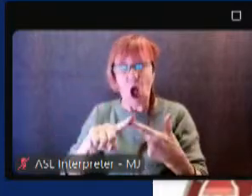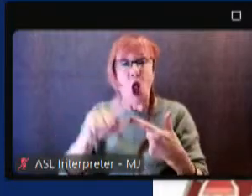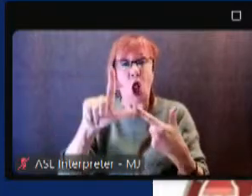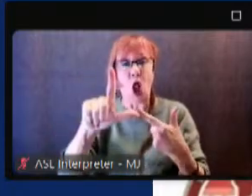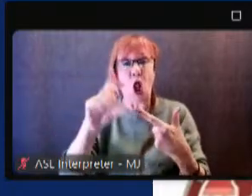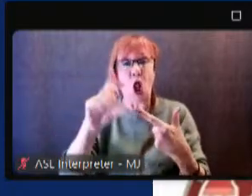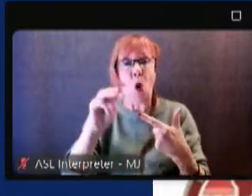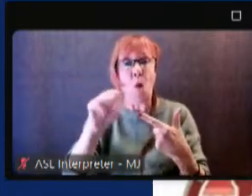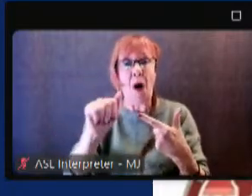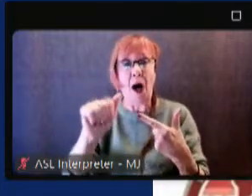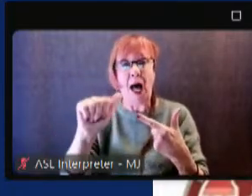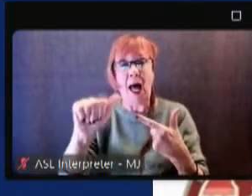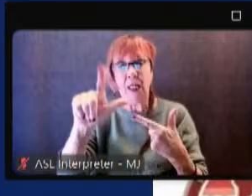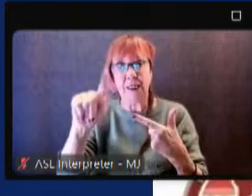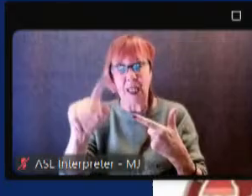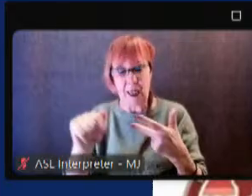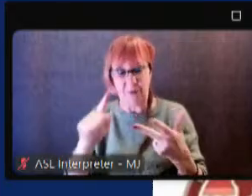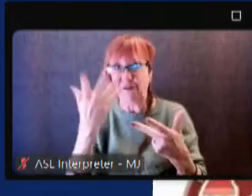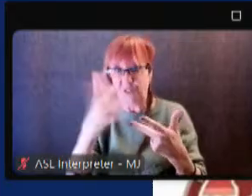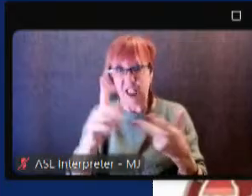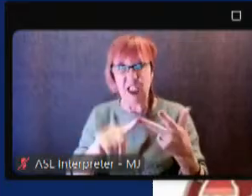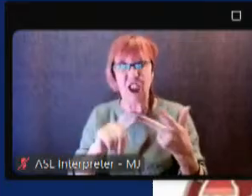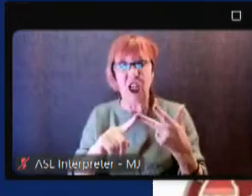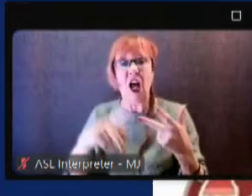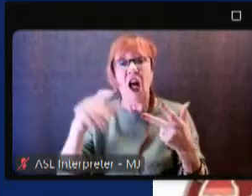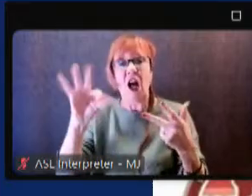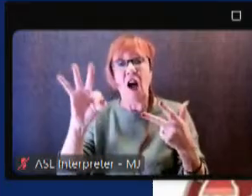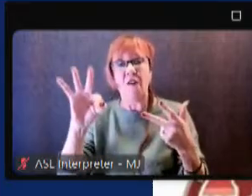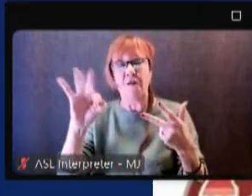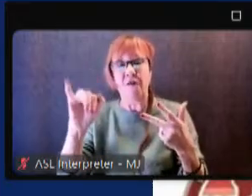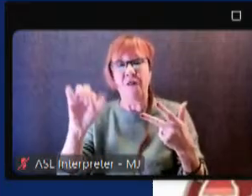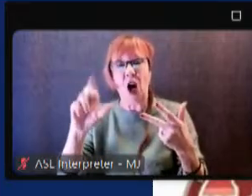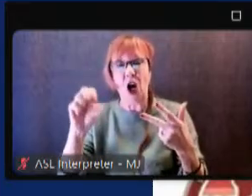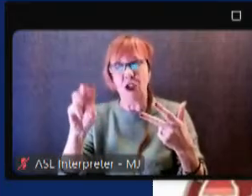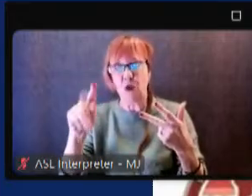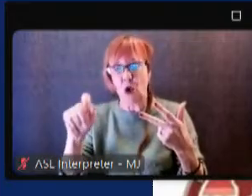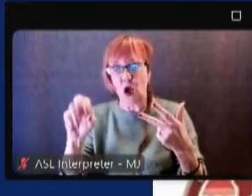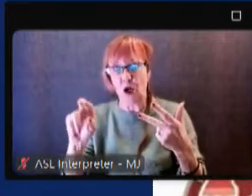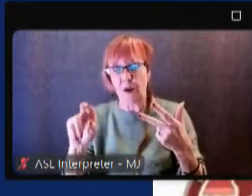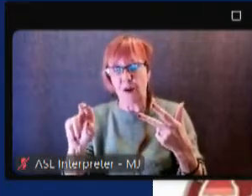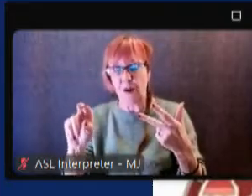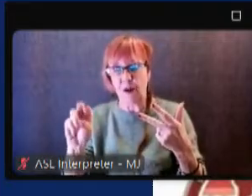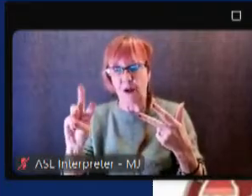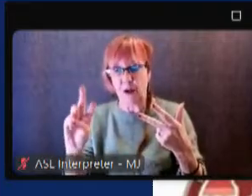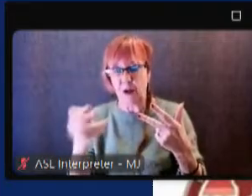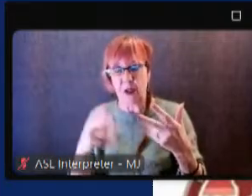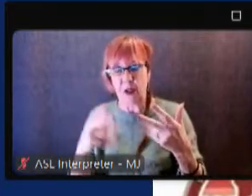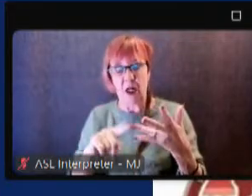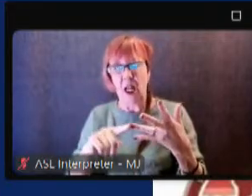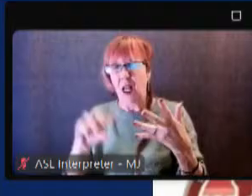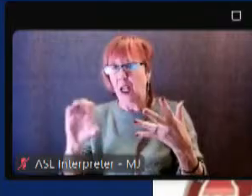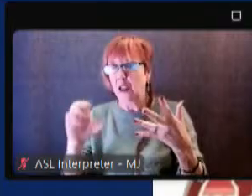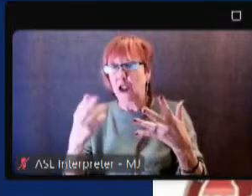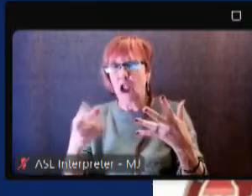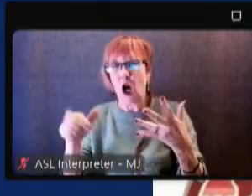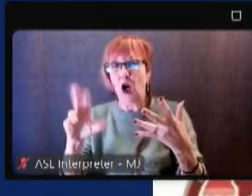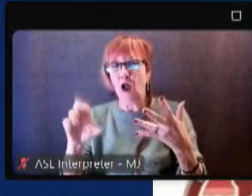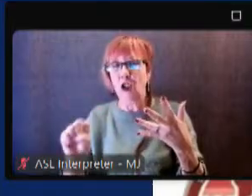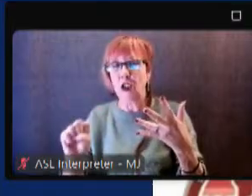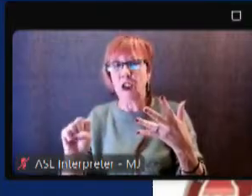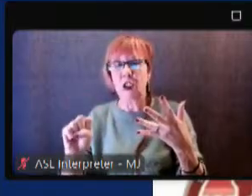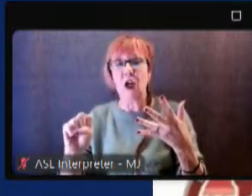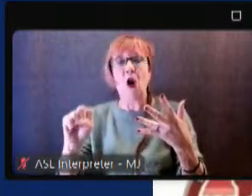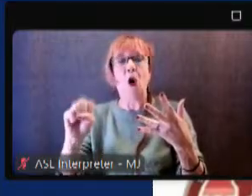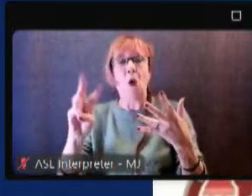then we are starting work at Farnsworth Park, Charles White, and the Eaton Canyon Nature Center.